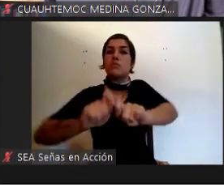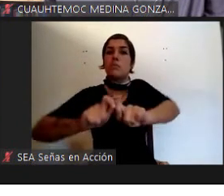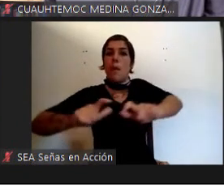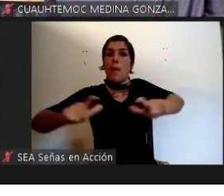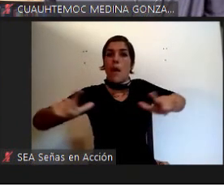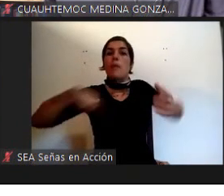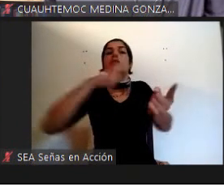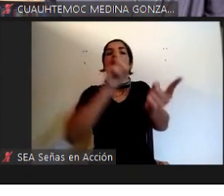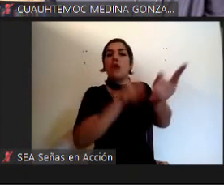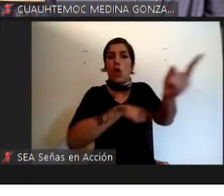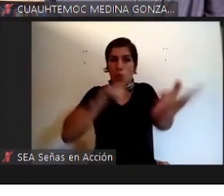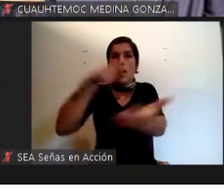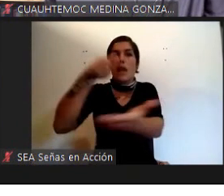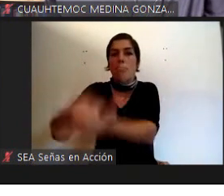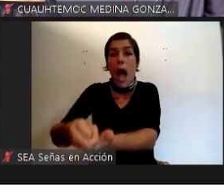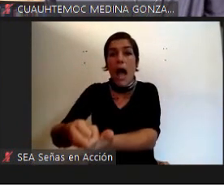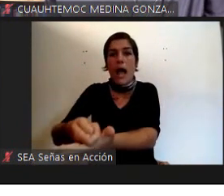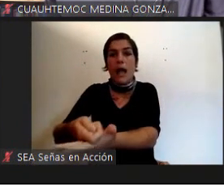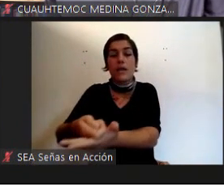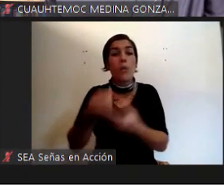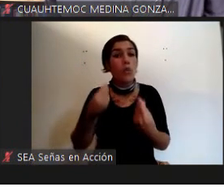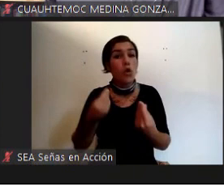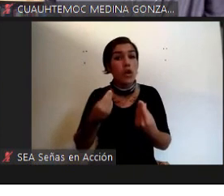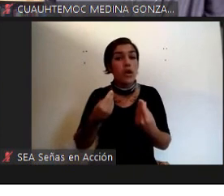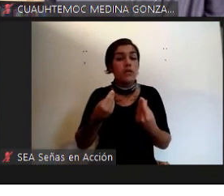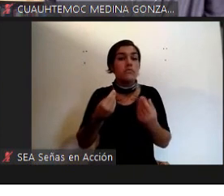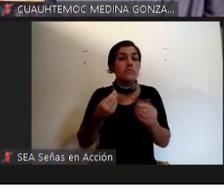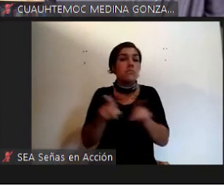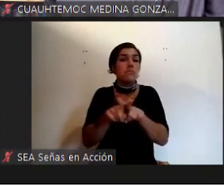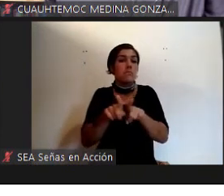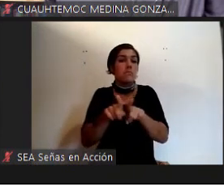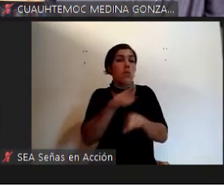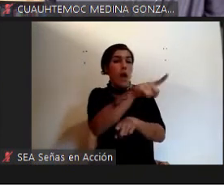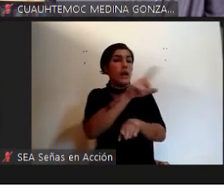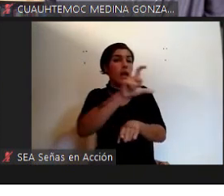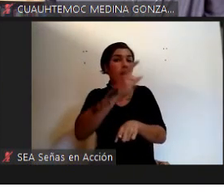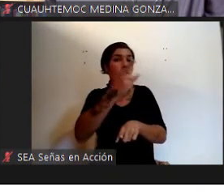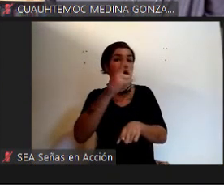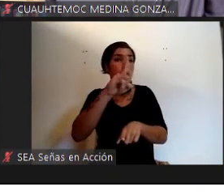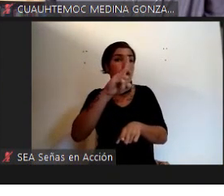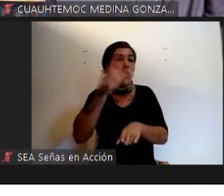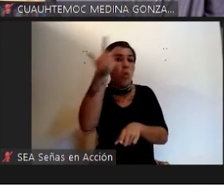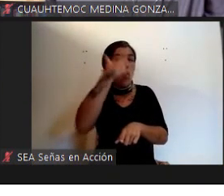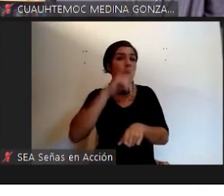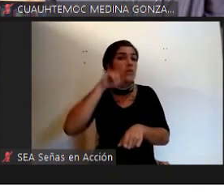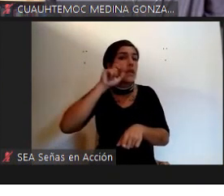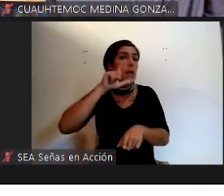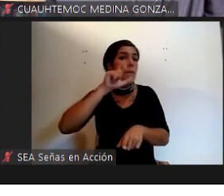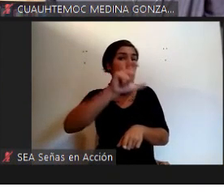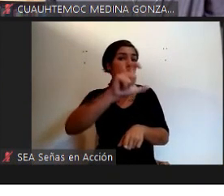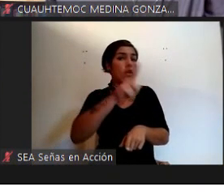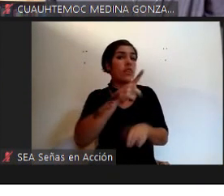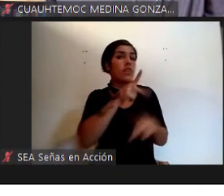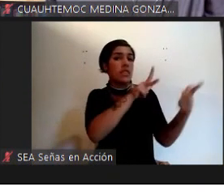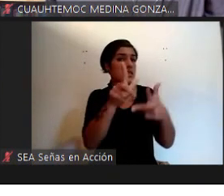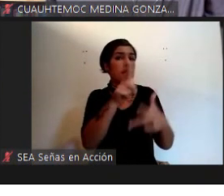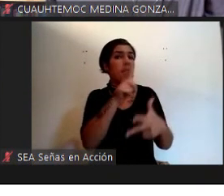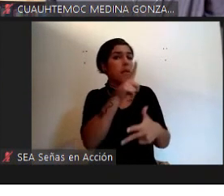about the peril that if they are paid by the state, of course, they will no longer be any critical at all.